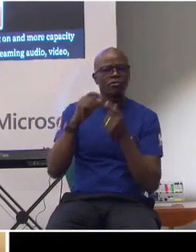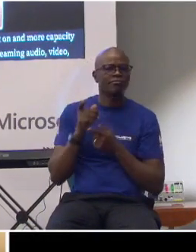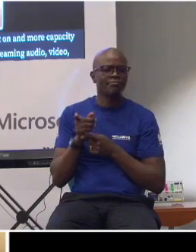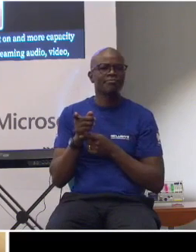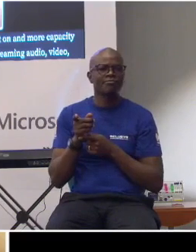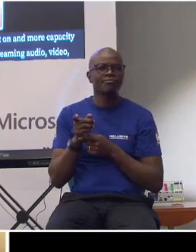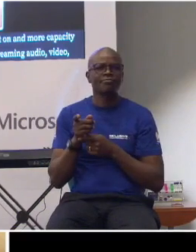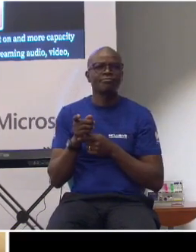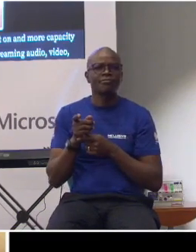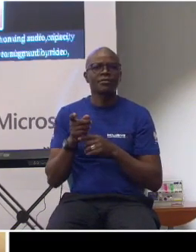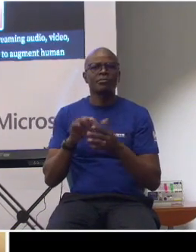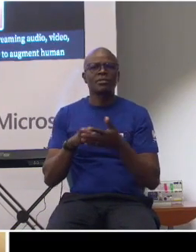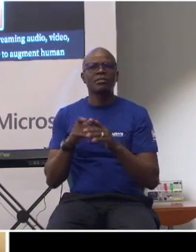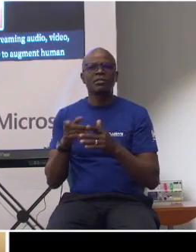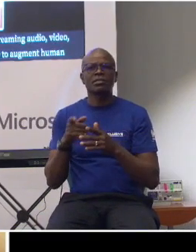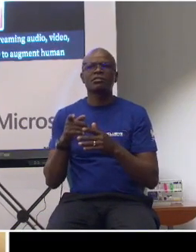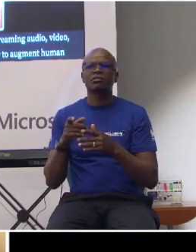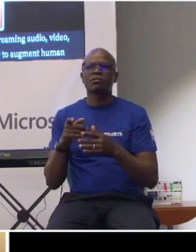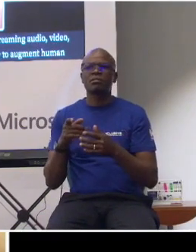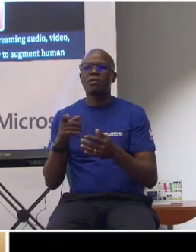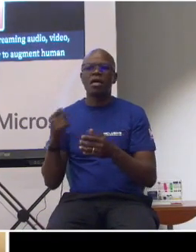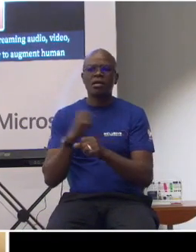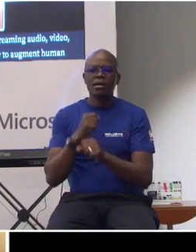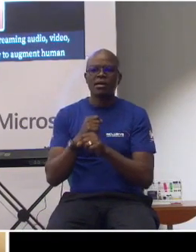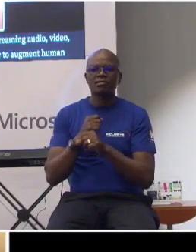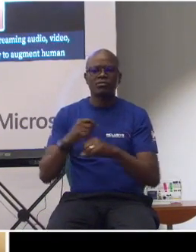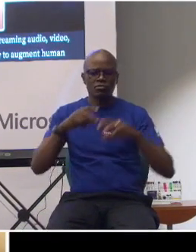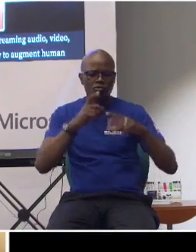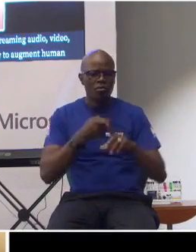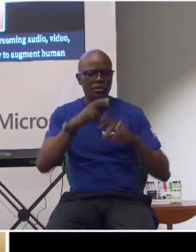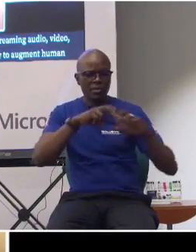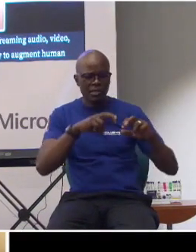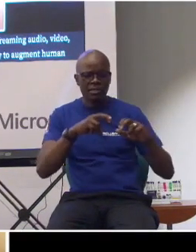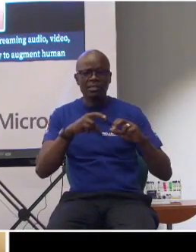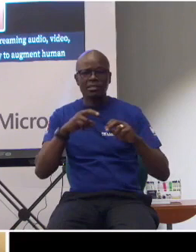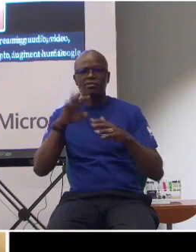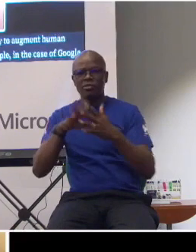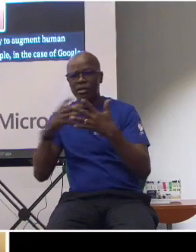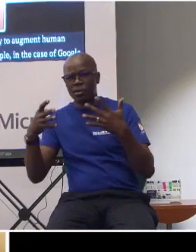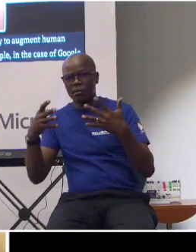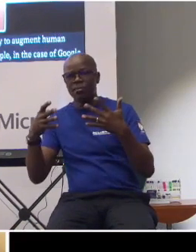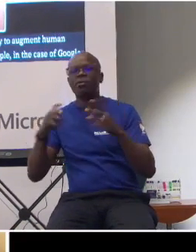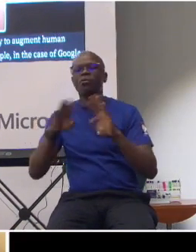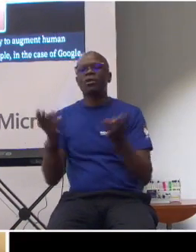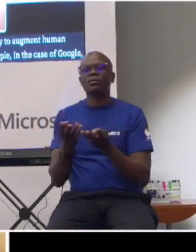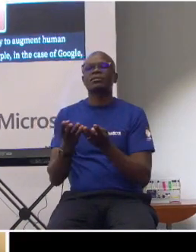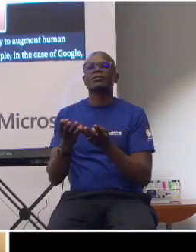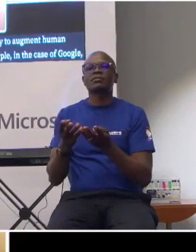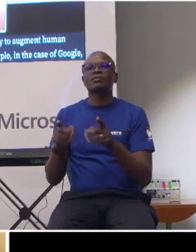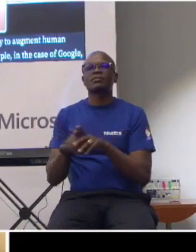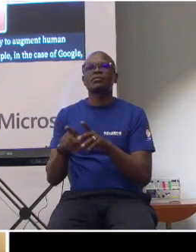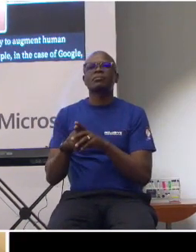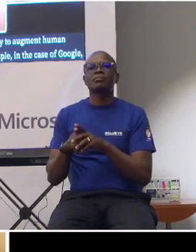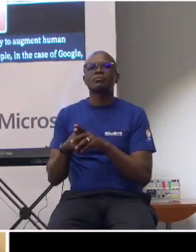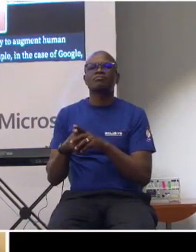how to download, index, and then search the entire World Wide Web, something no collection of human beings, even 7